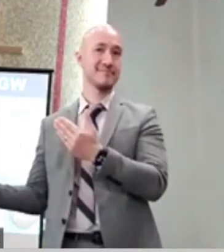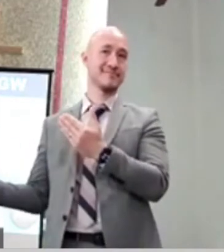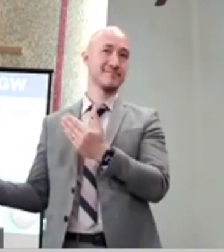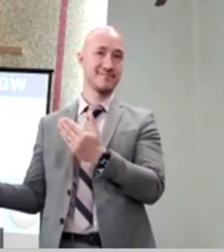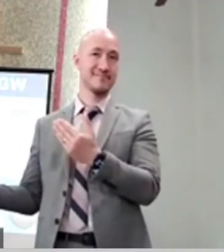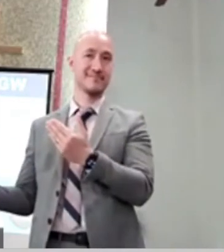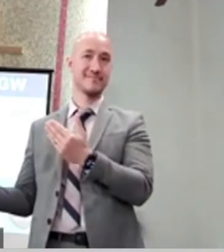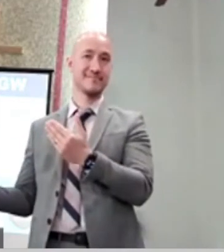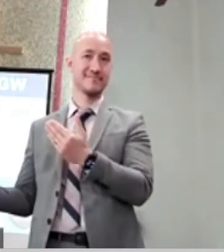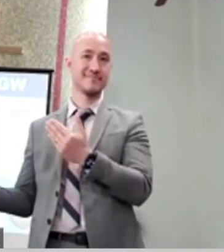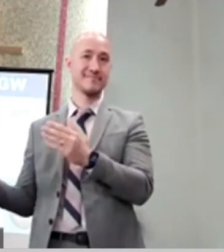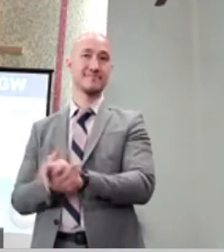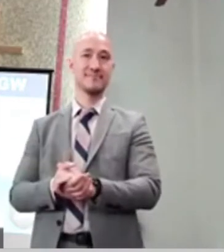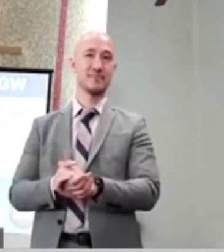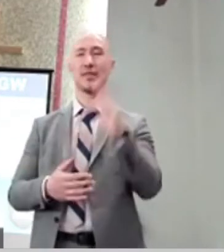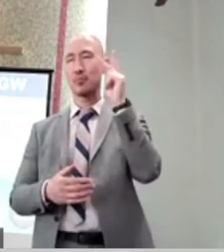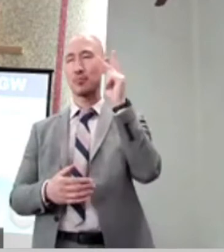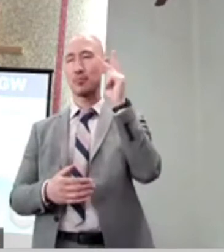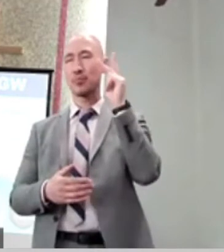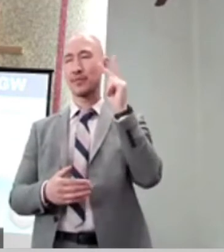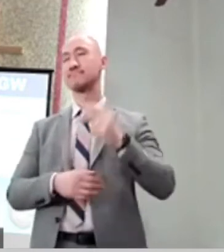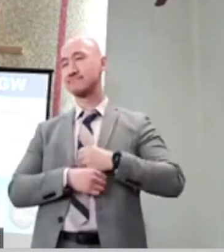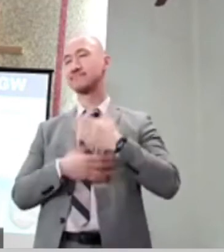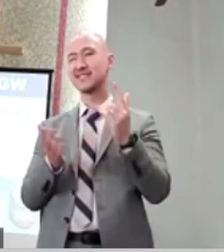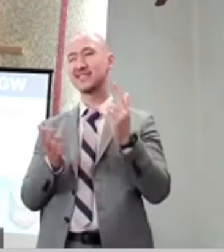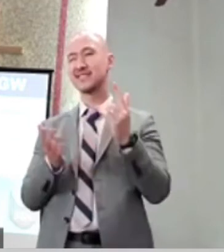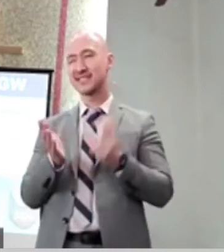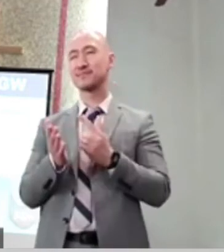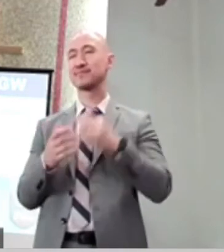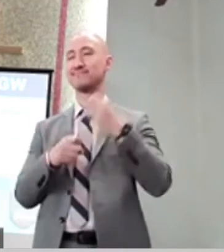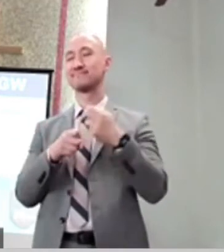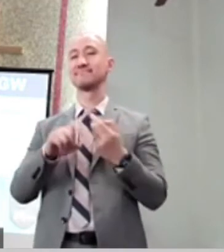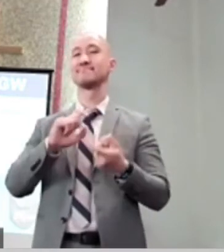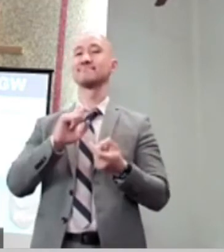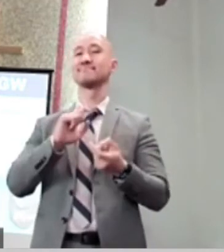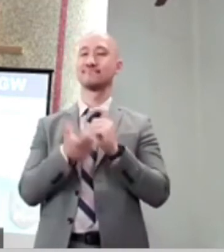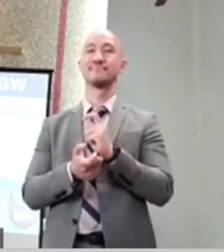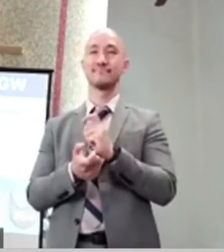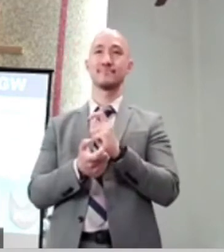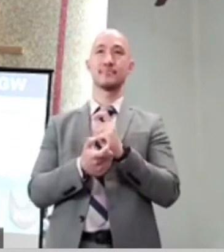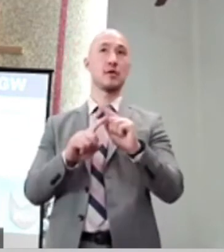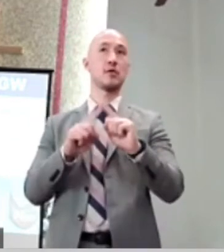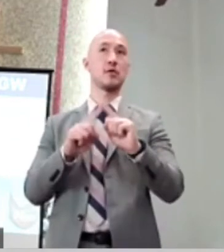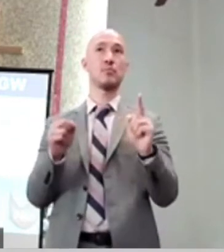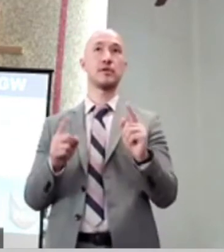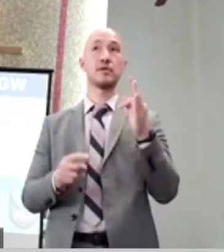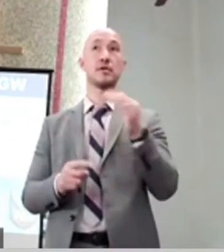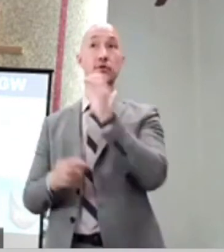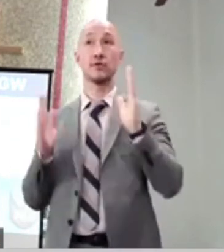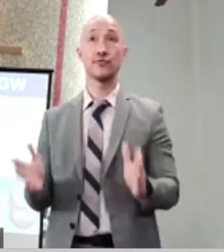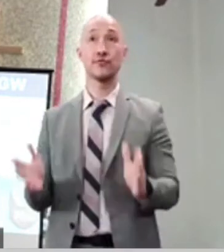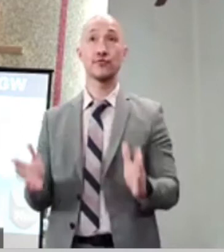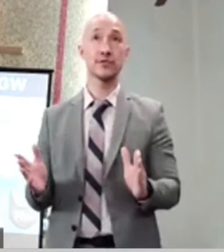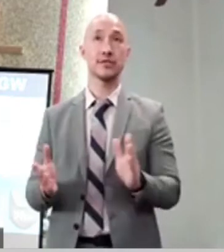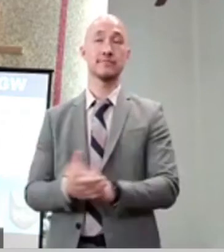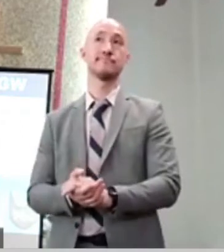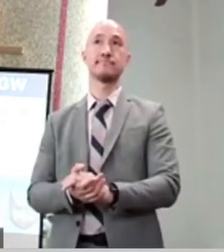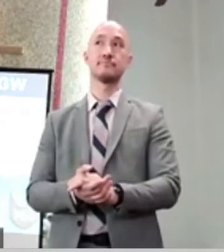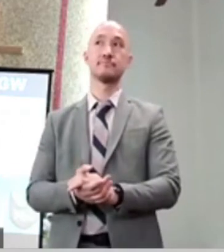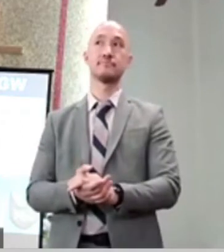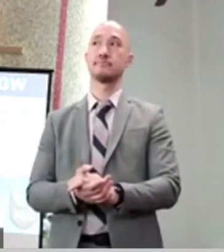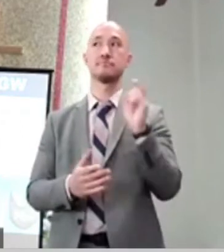I'd like to think I'm one of those old dogs that can change. Because you know what? When you're in Christ, you just need to. Because that new skin just